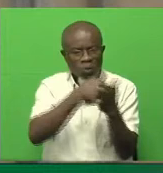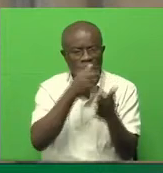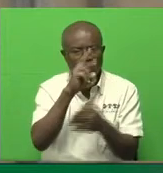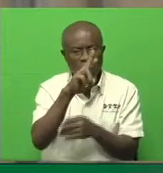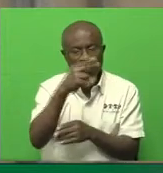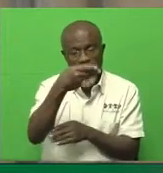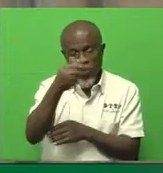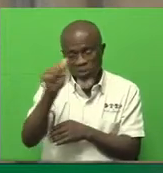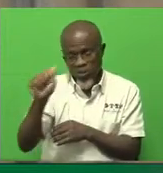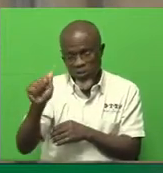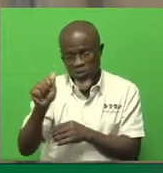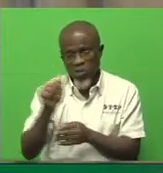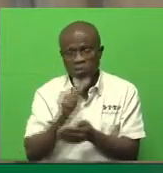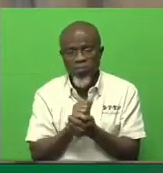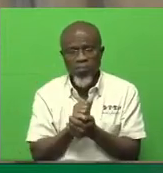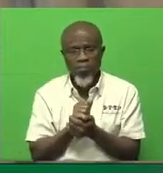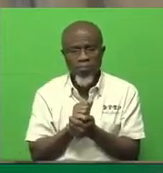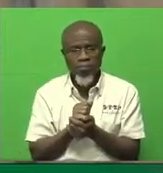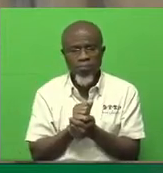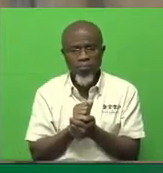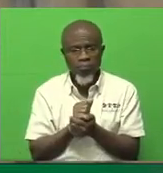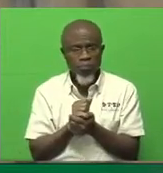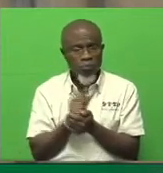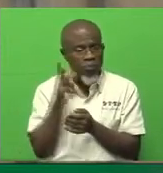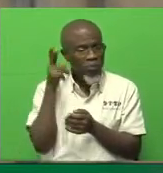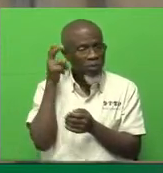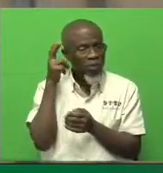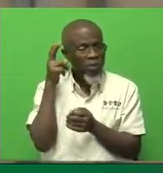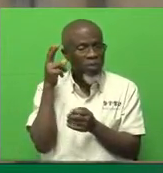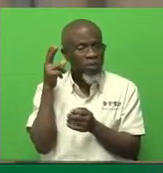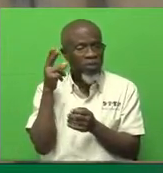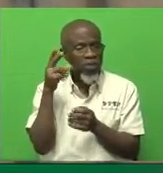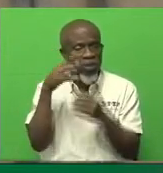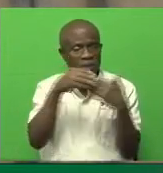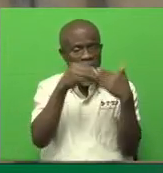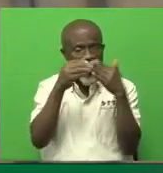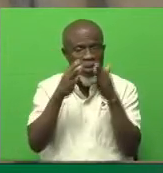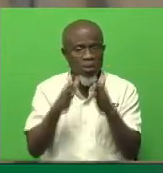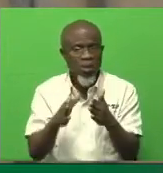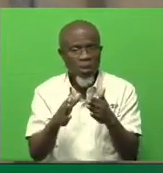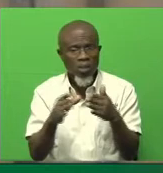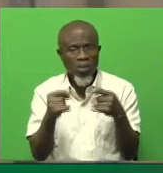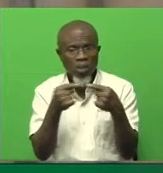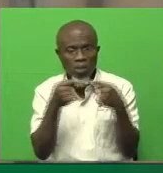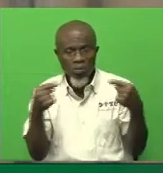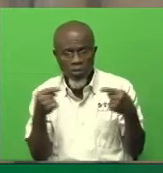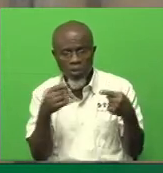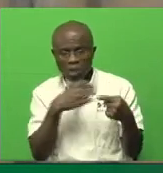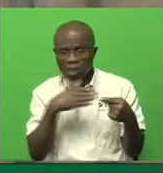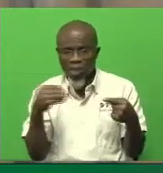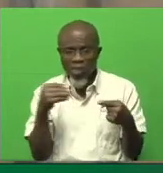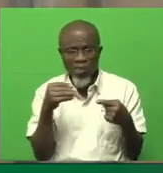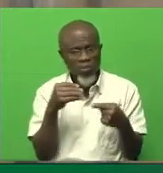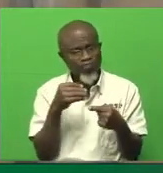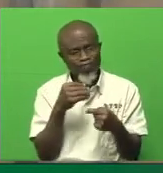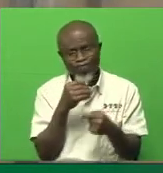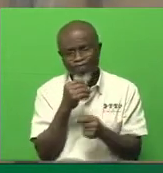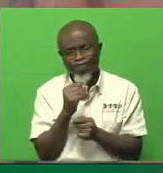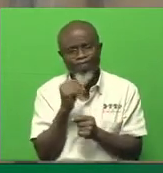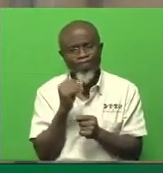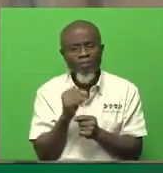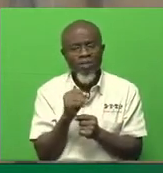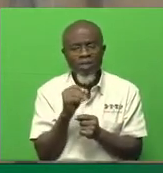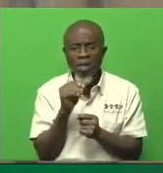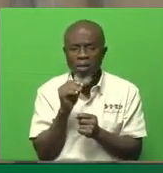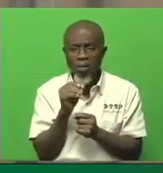Mr Deputy speaker I heard the leader of the opposition and unfortunately the member for topic and